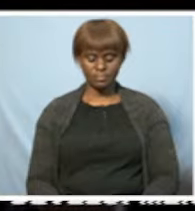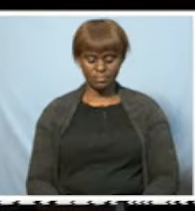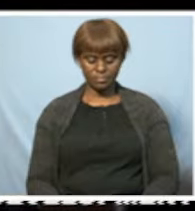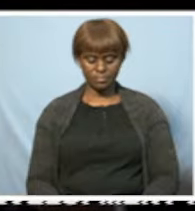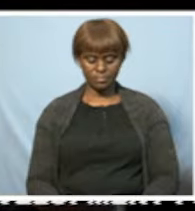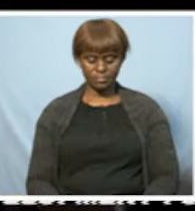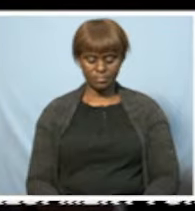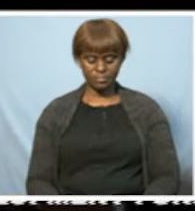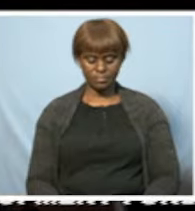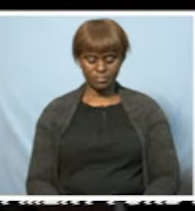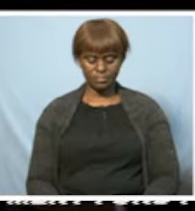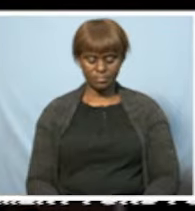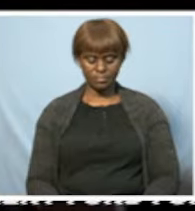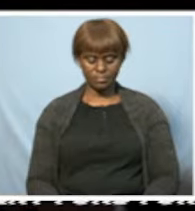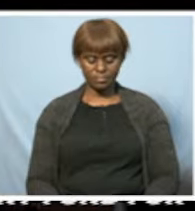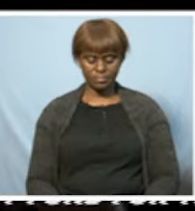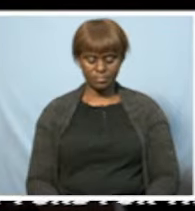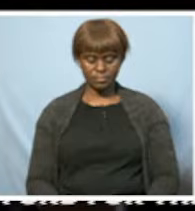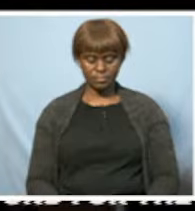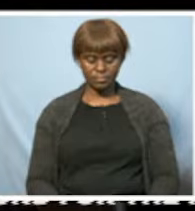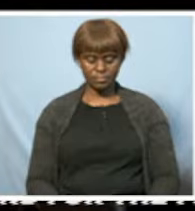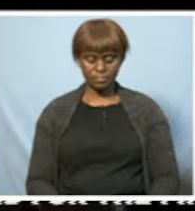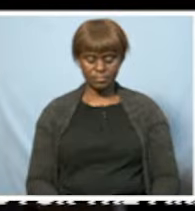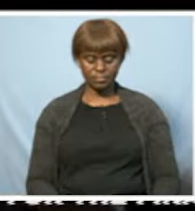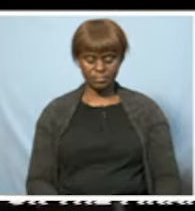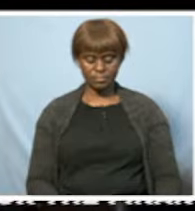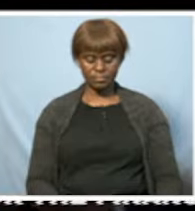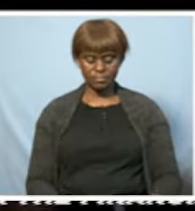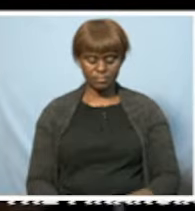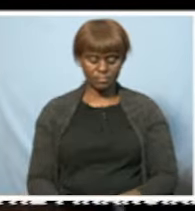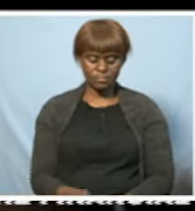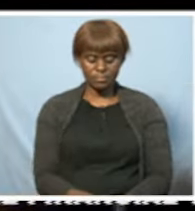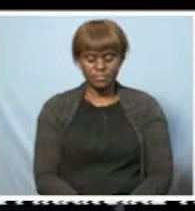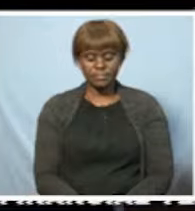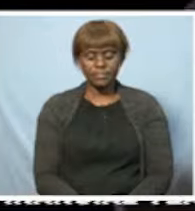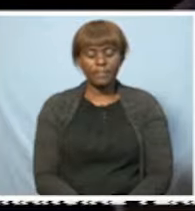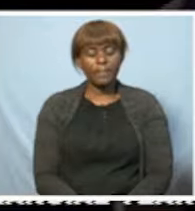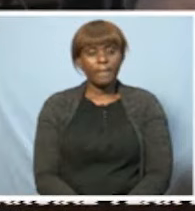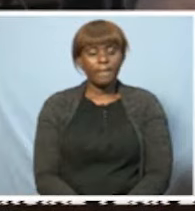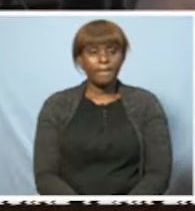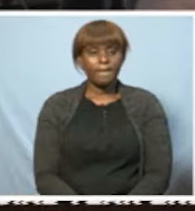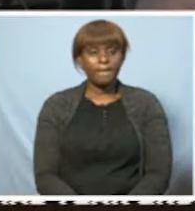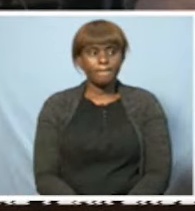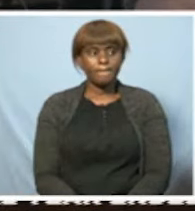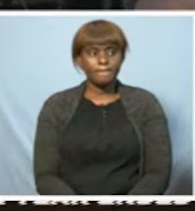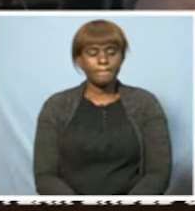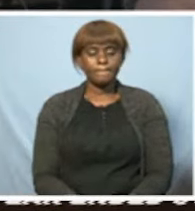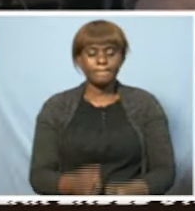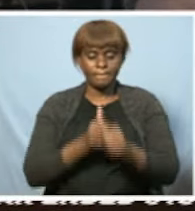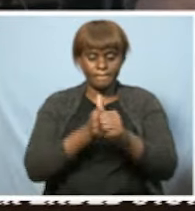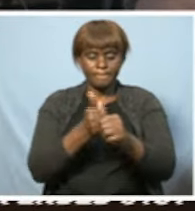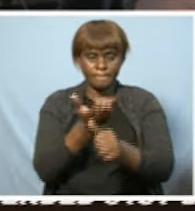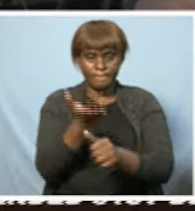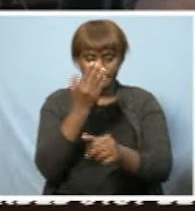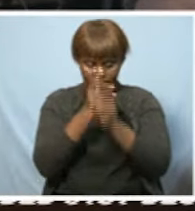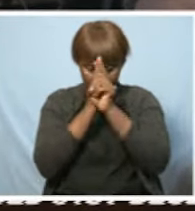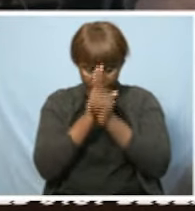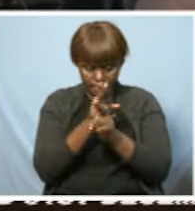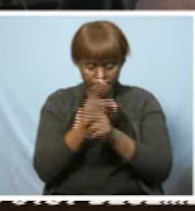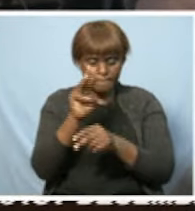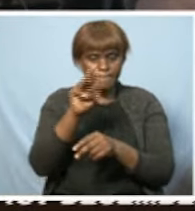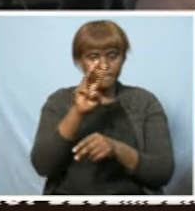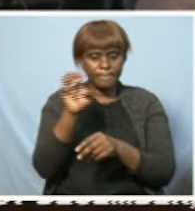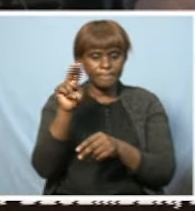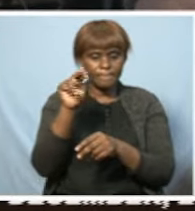be taken care of at that particular moment. You want to make a follow-up, Honorable Mwini? Yes, Chair. I